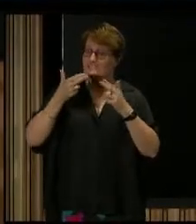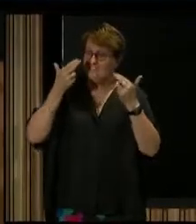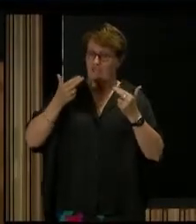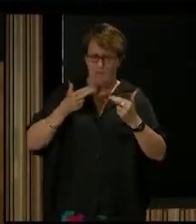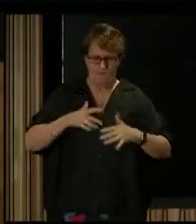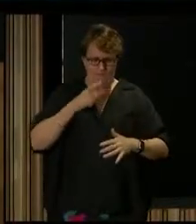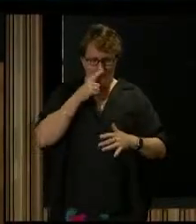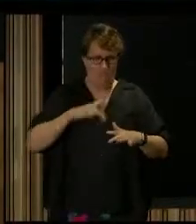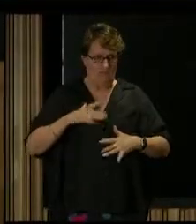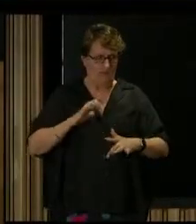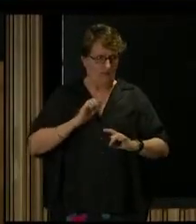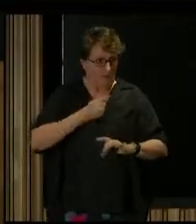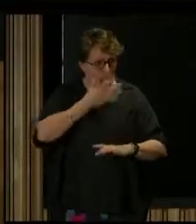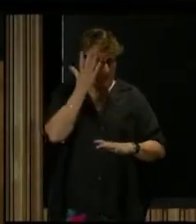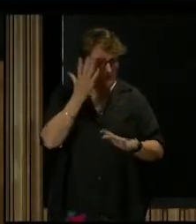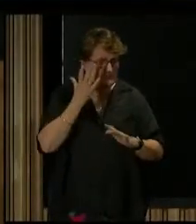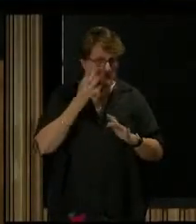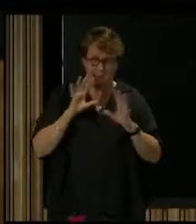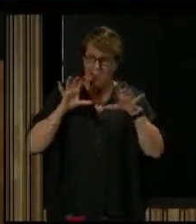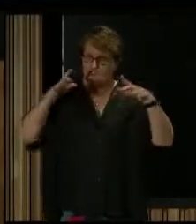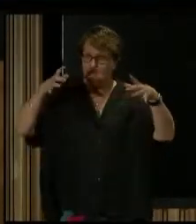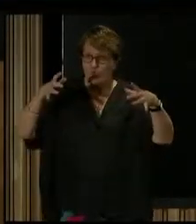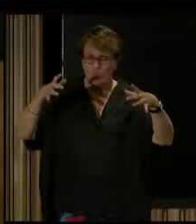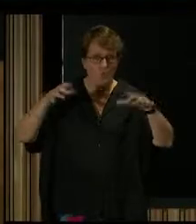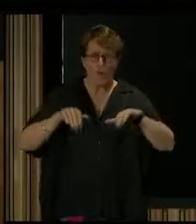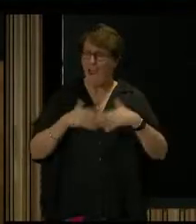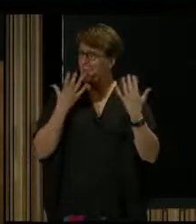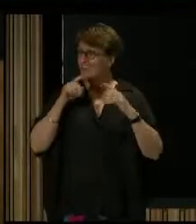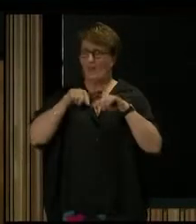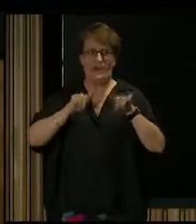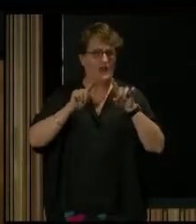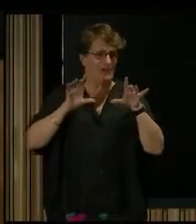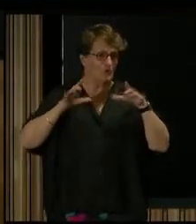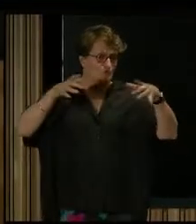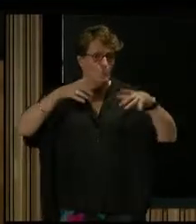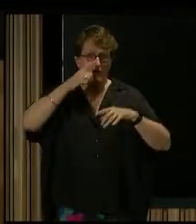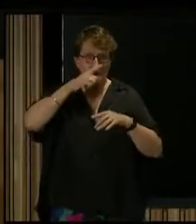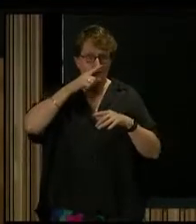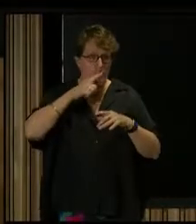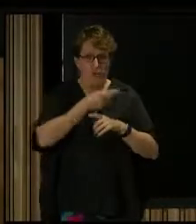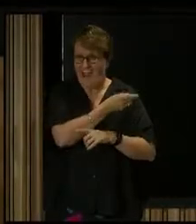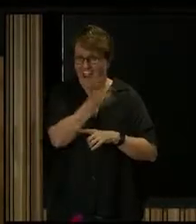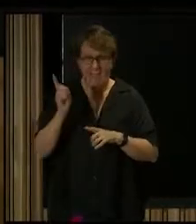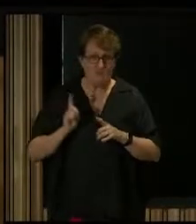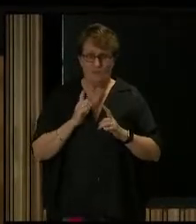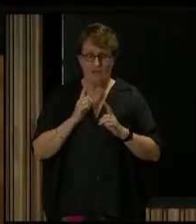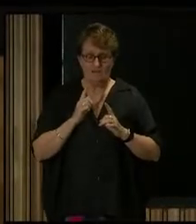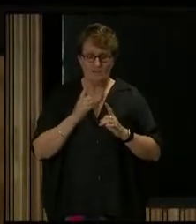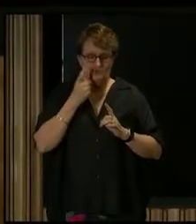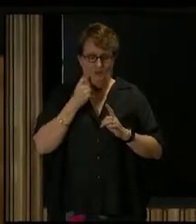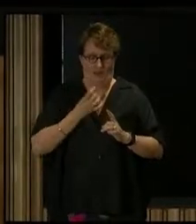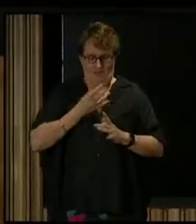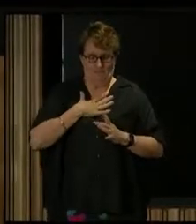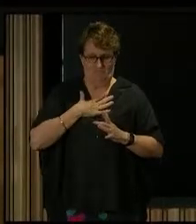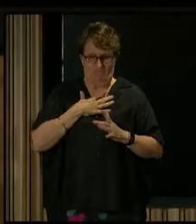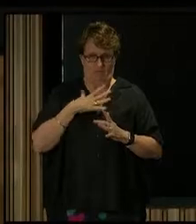embarrassed. But I would tell you, when you're in a group like this or anywhere in a room full of people, everybody is having a moment with themselves. Like everyone